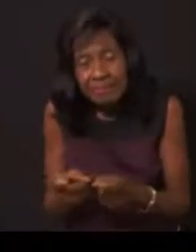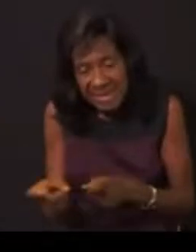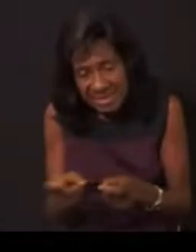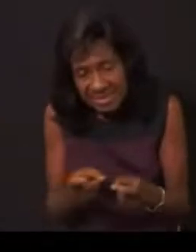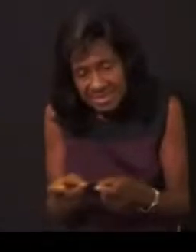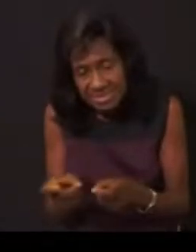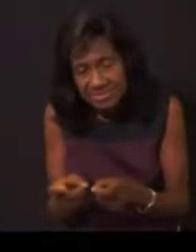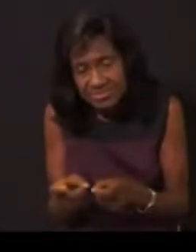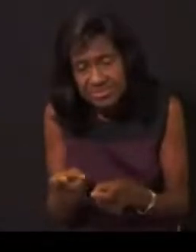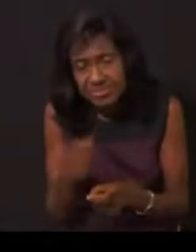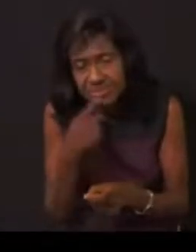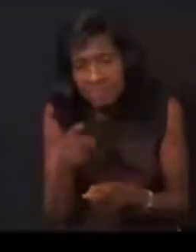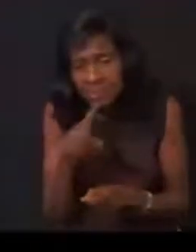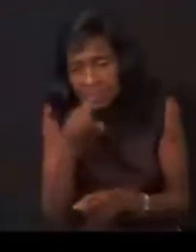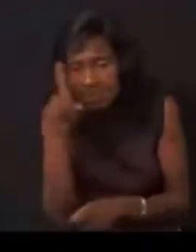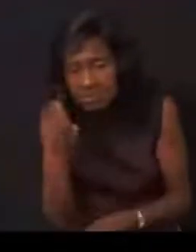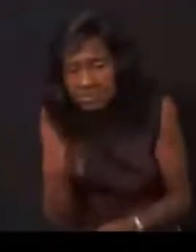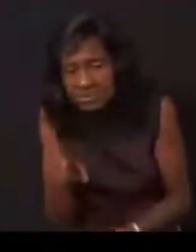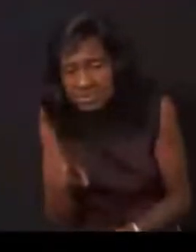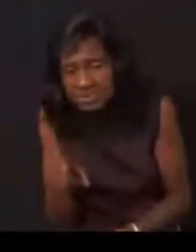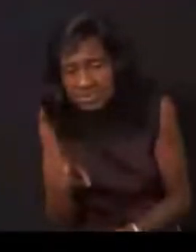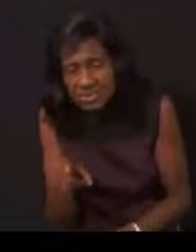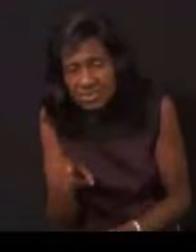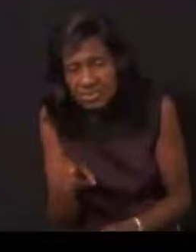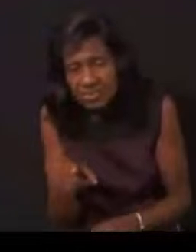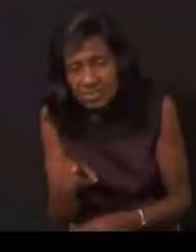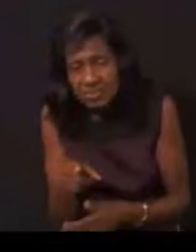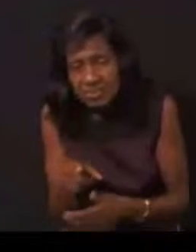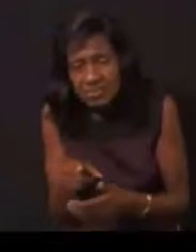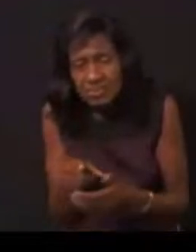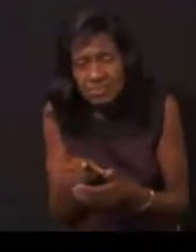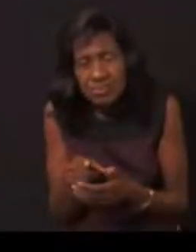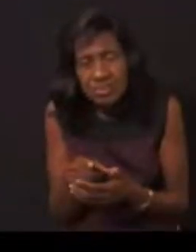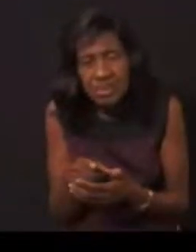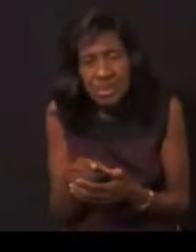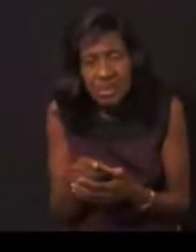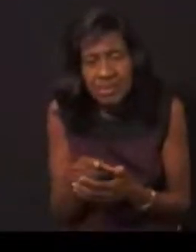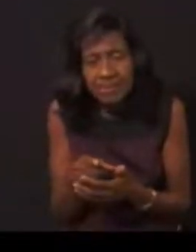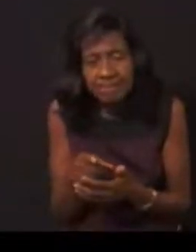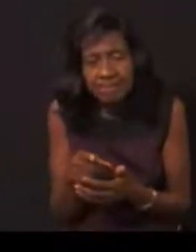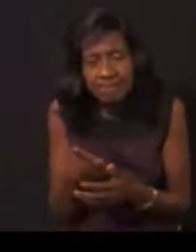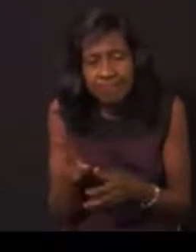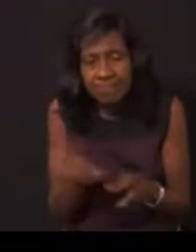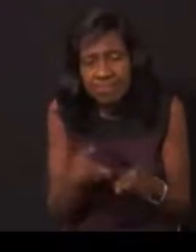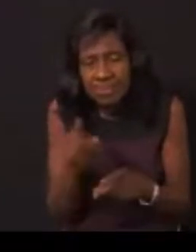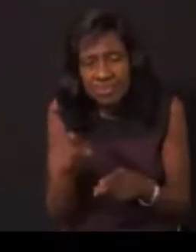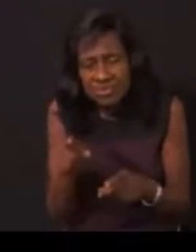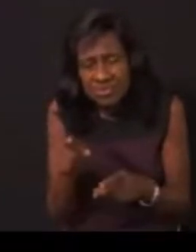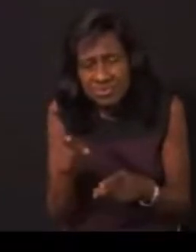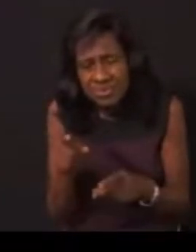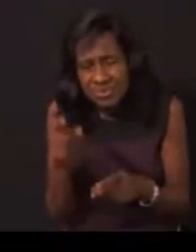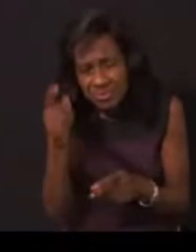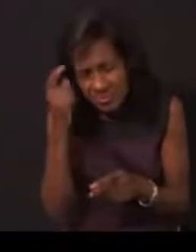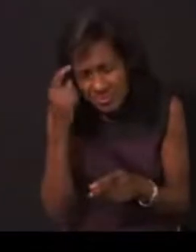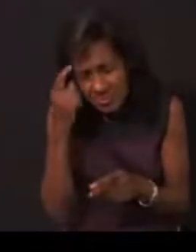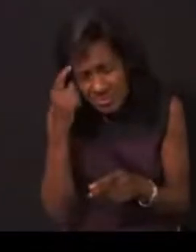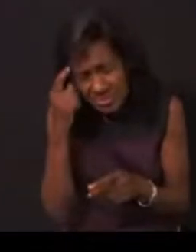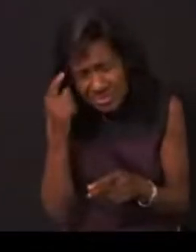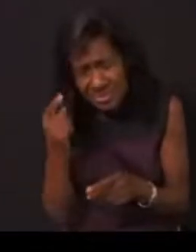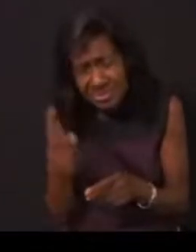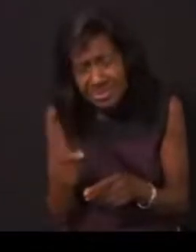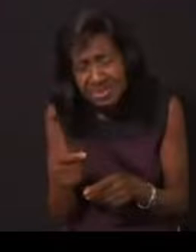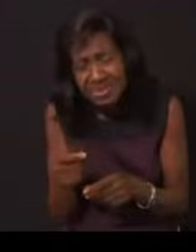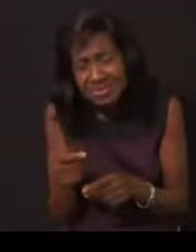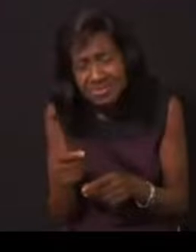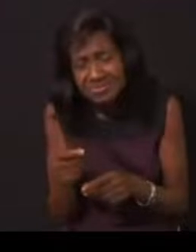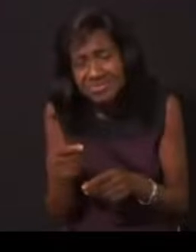comfort level that the Cayman Islands is ready to deal with COVID? My comfort level, you'll have to define what you mean by